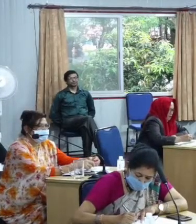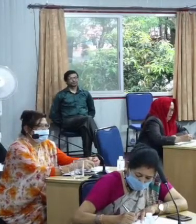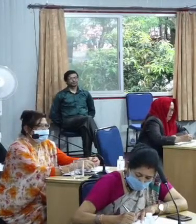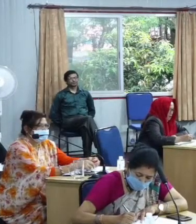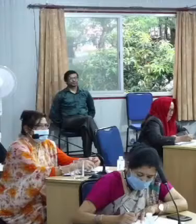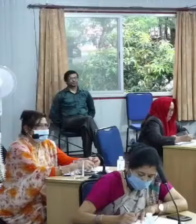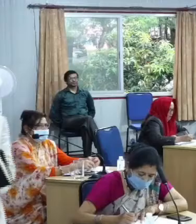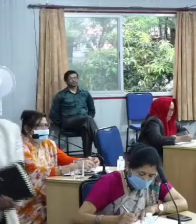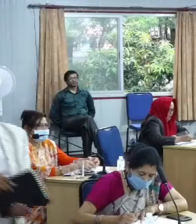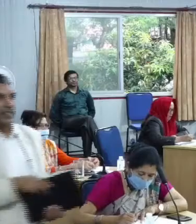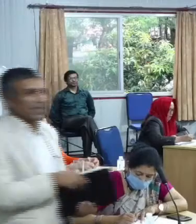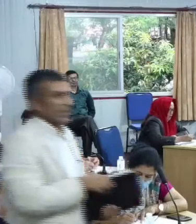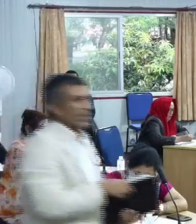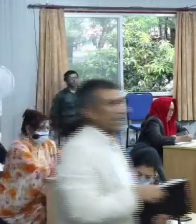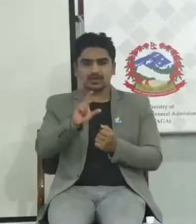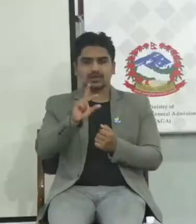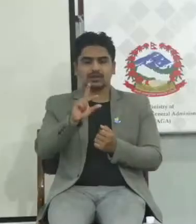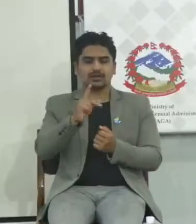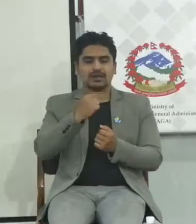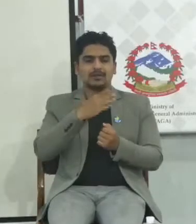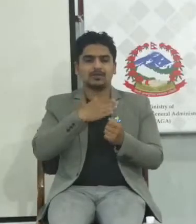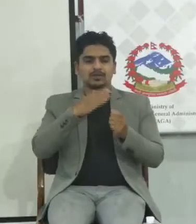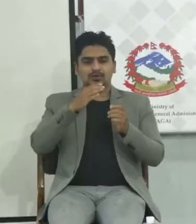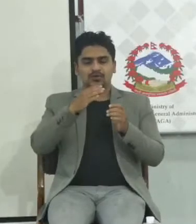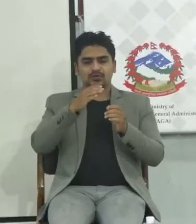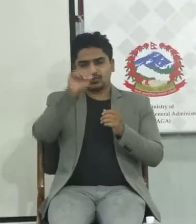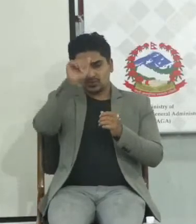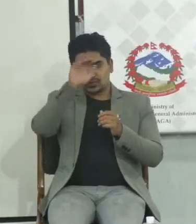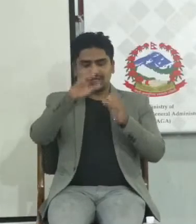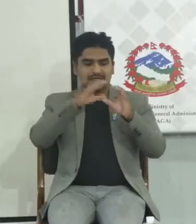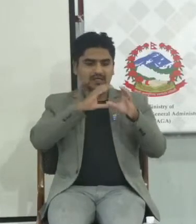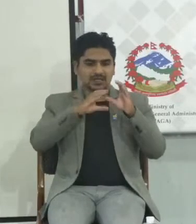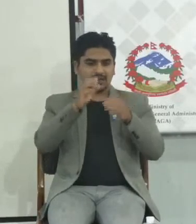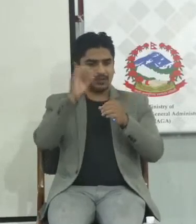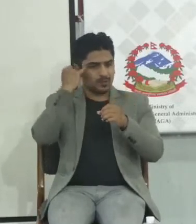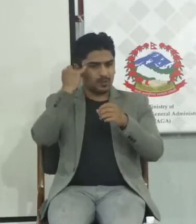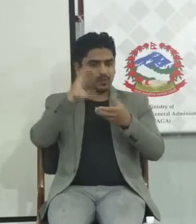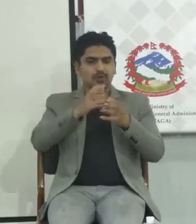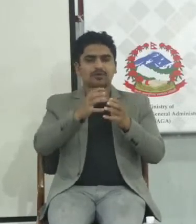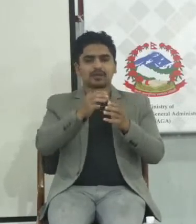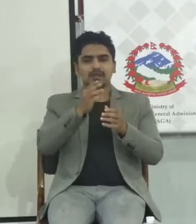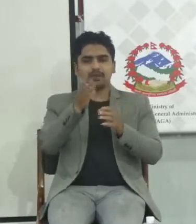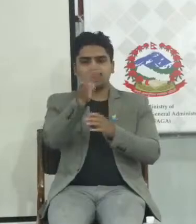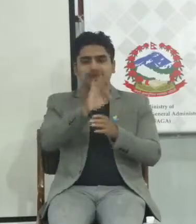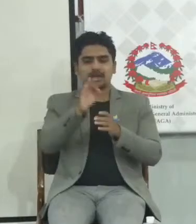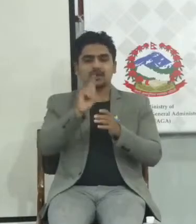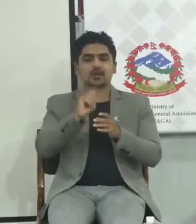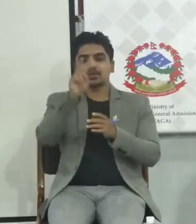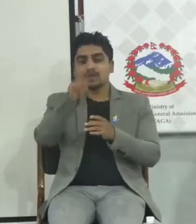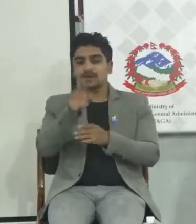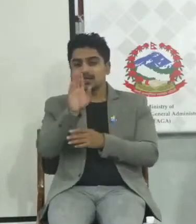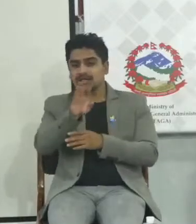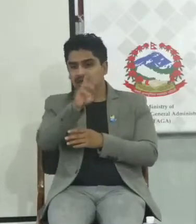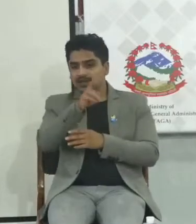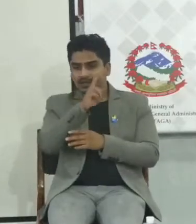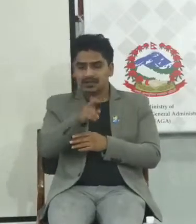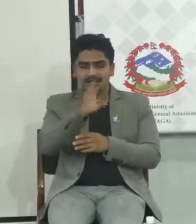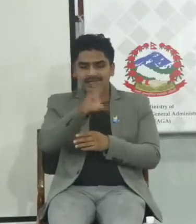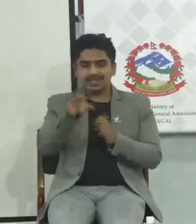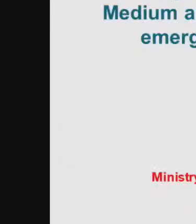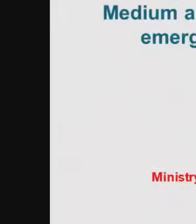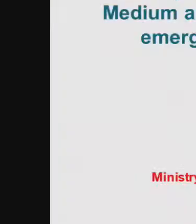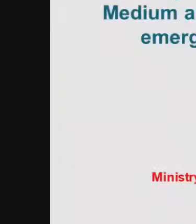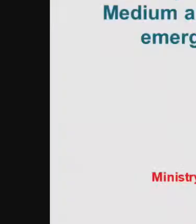Information, Communication and Technology, and how can we link that with the local government.